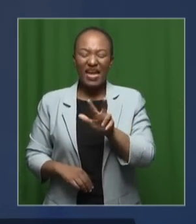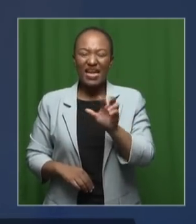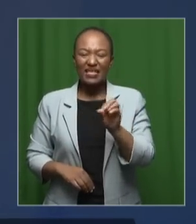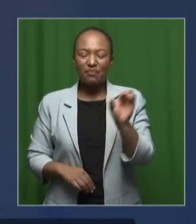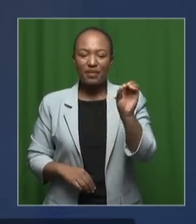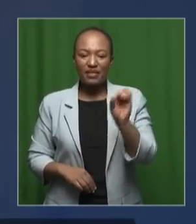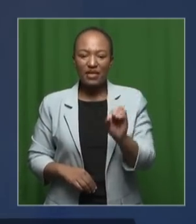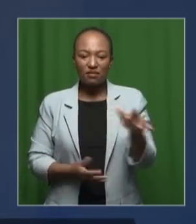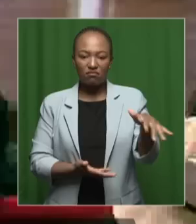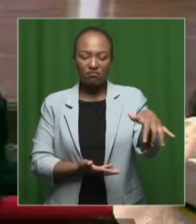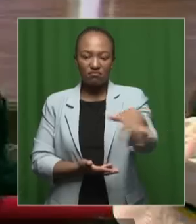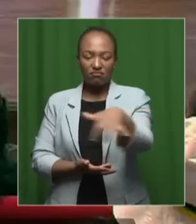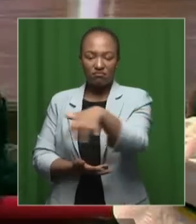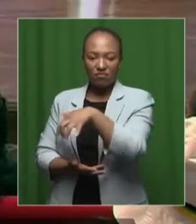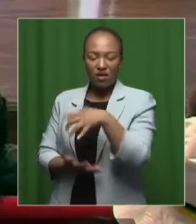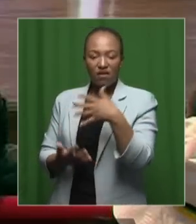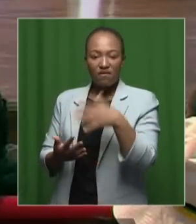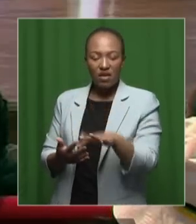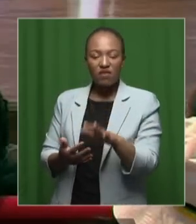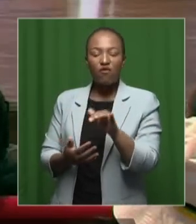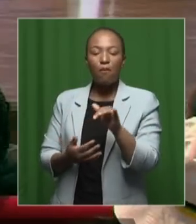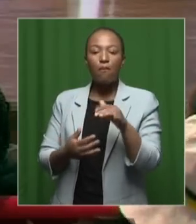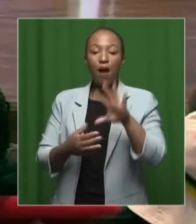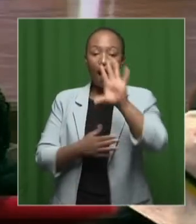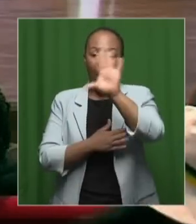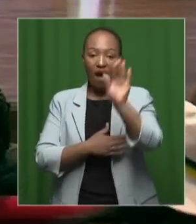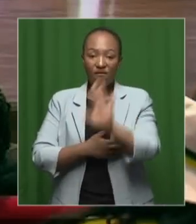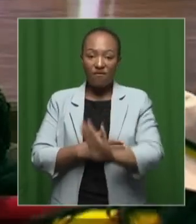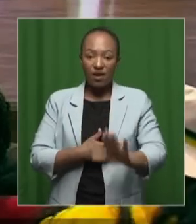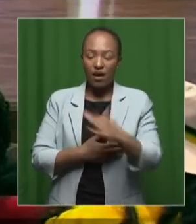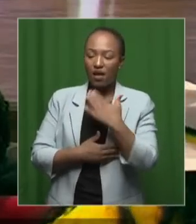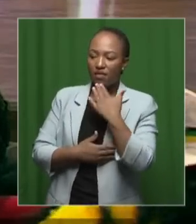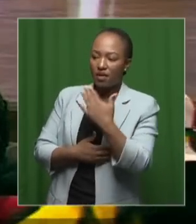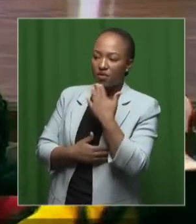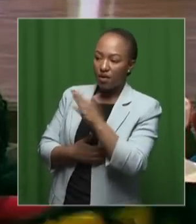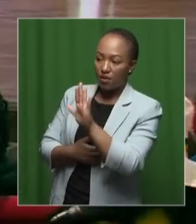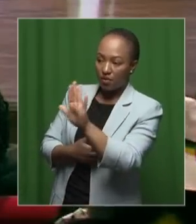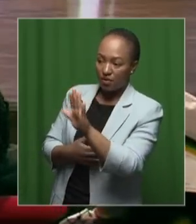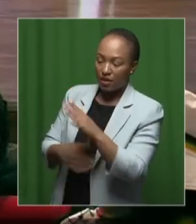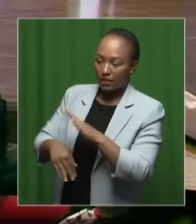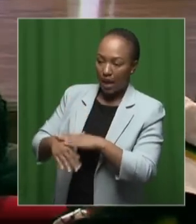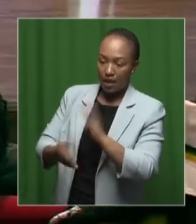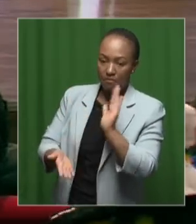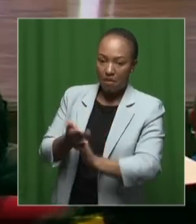revenue of tourism came from intra-Africa? That's all your time. Moving on.